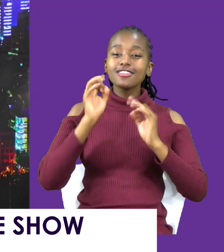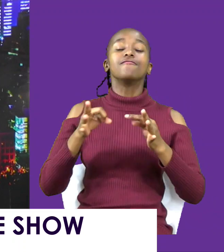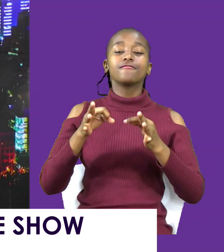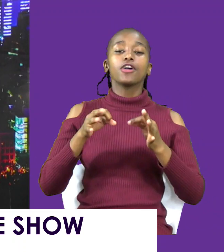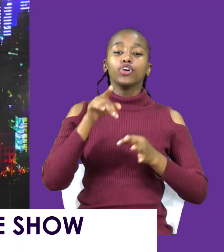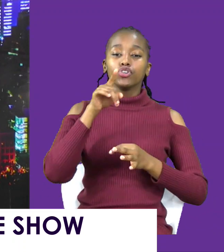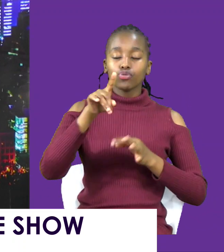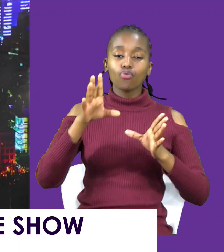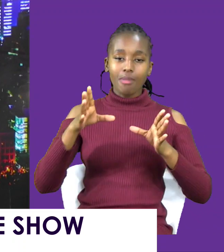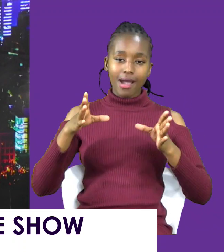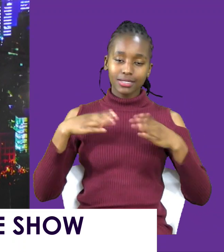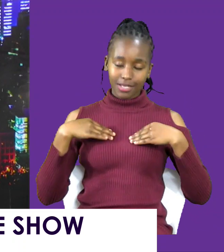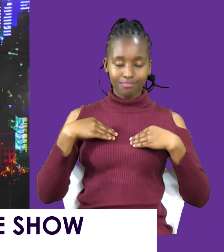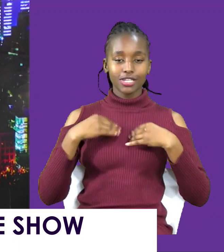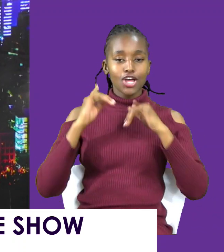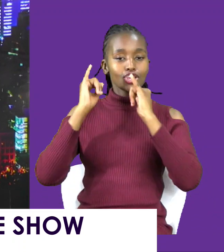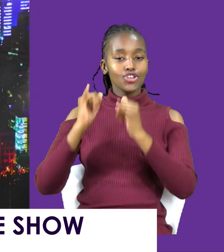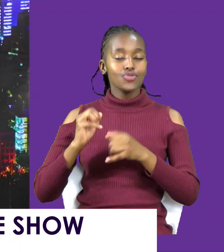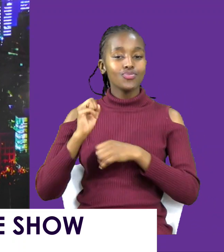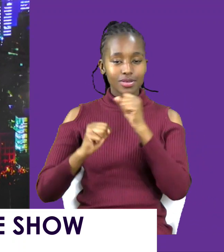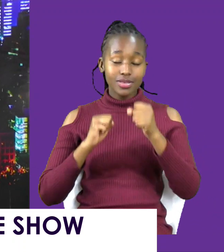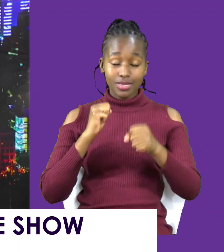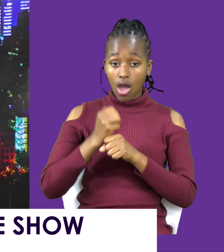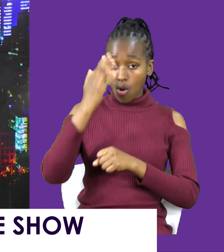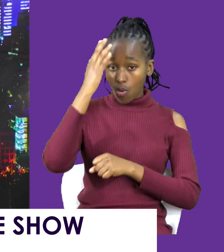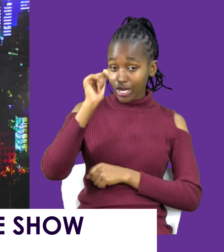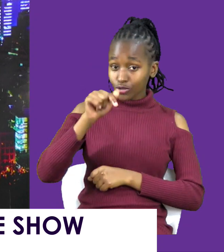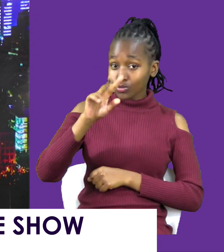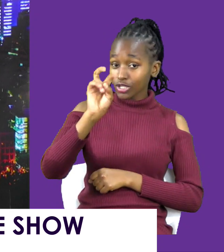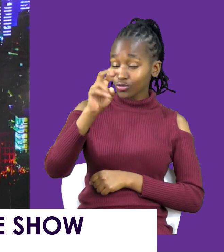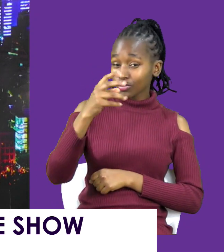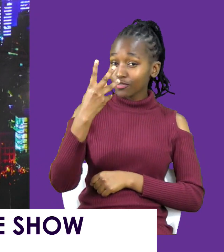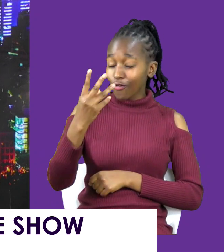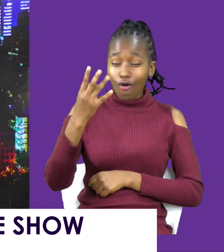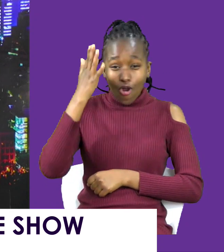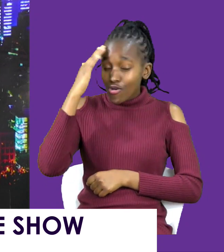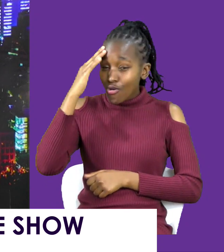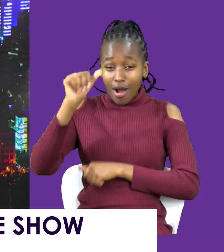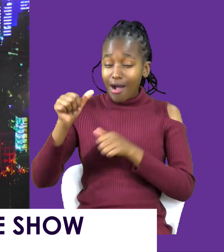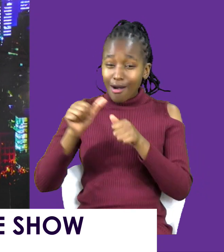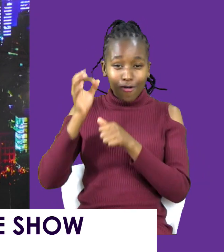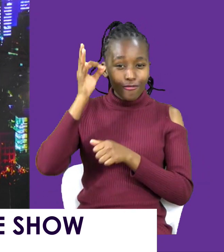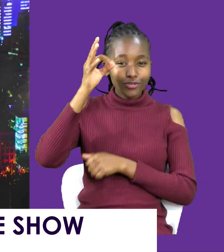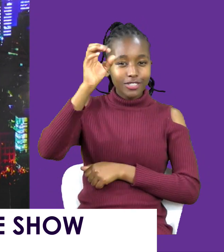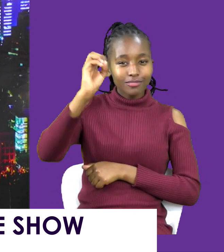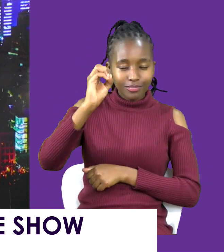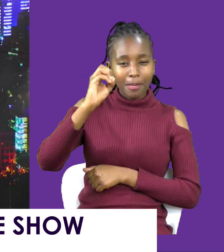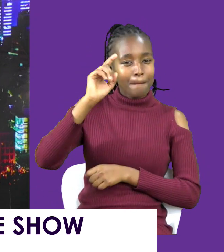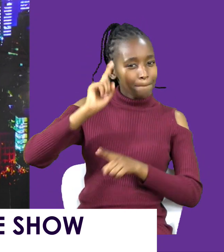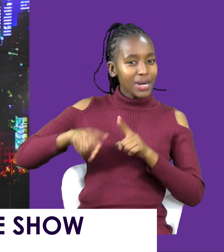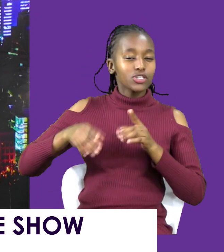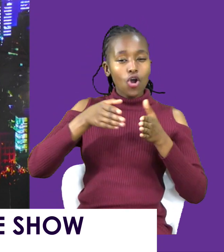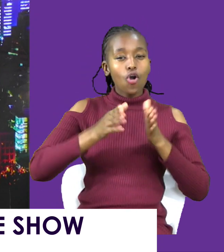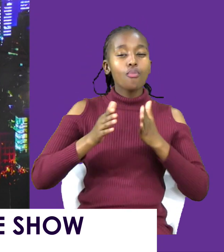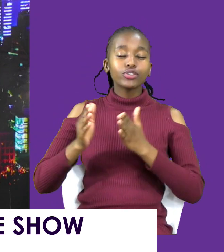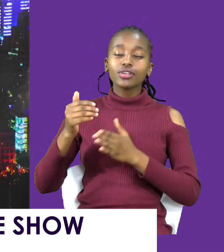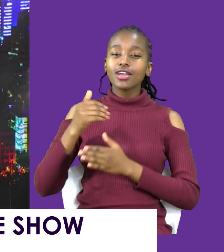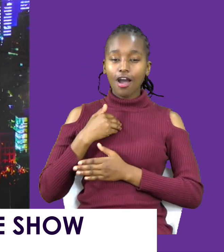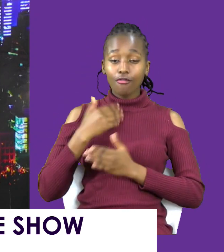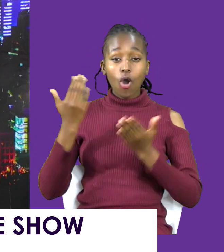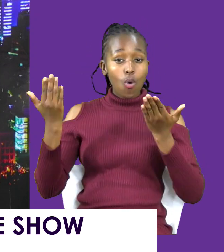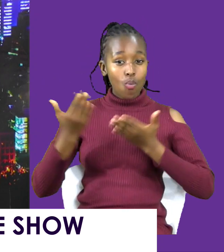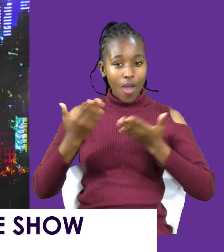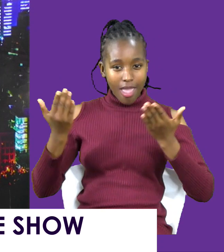of AI. We are in the season of uncertainty. This is a time when chance and opportunity happens